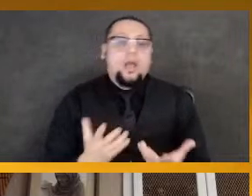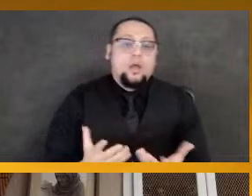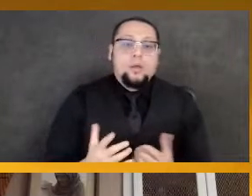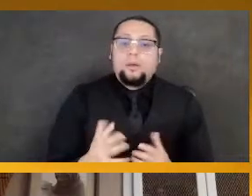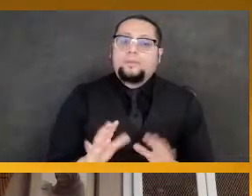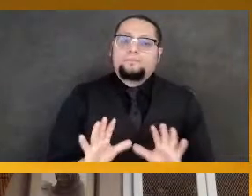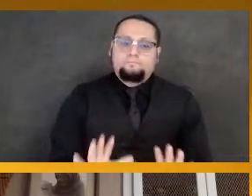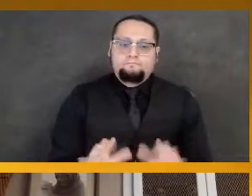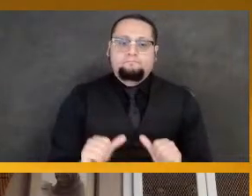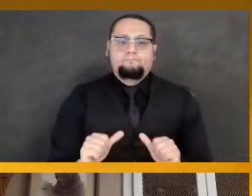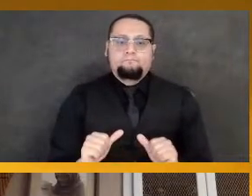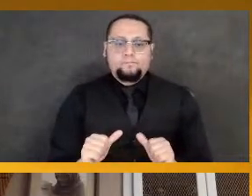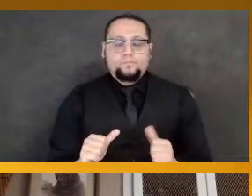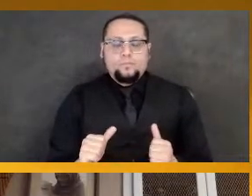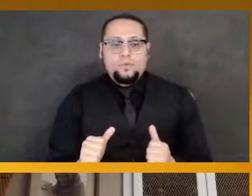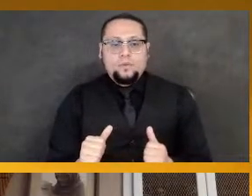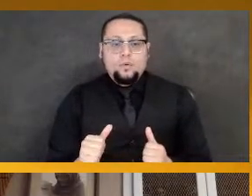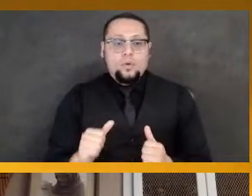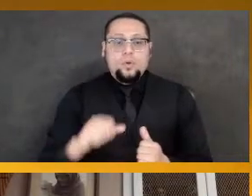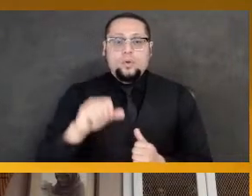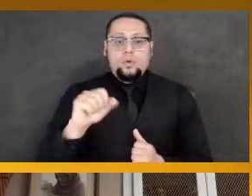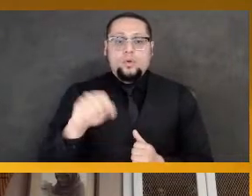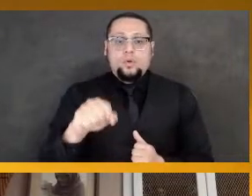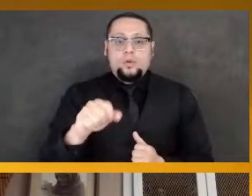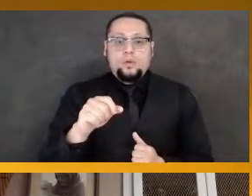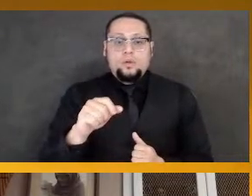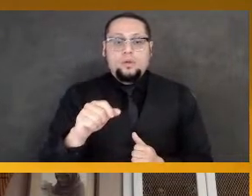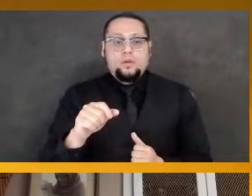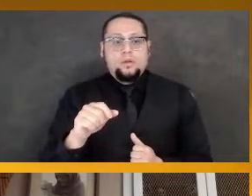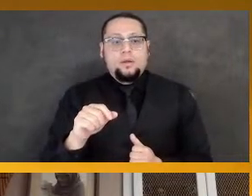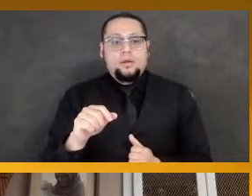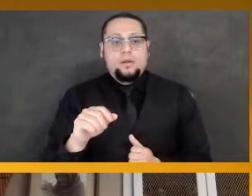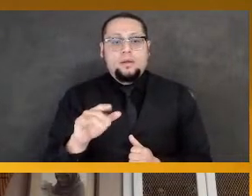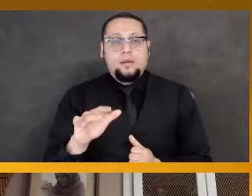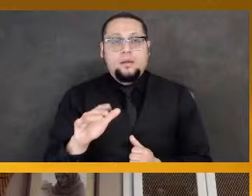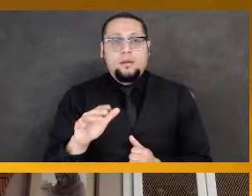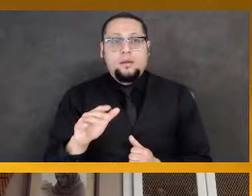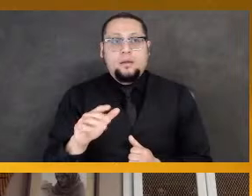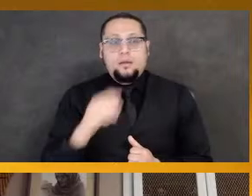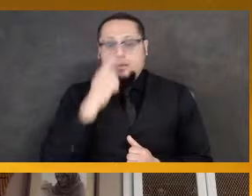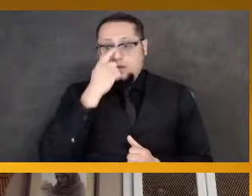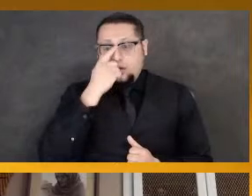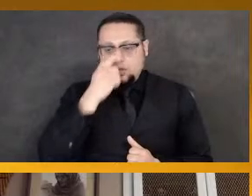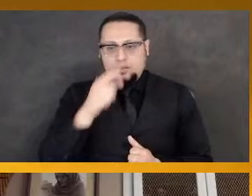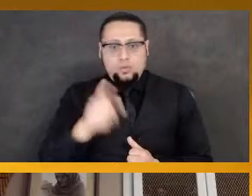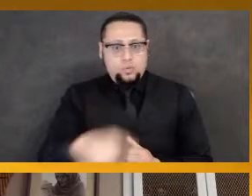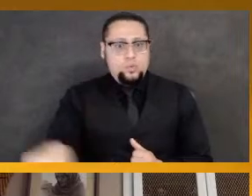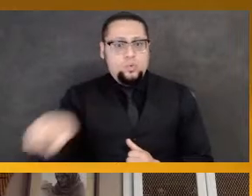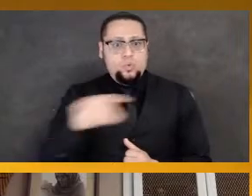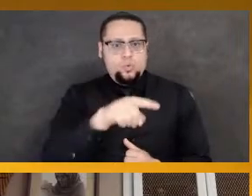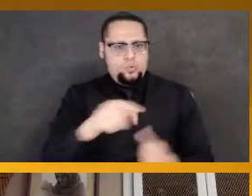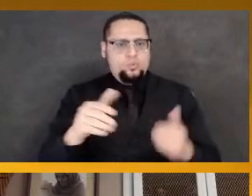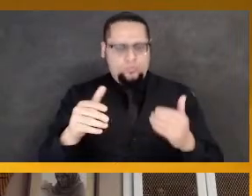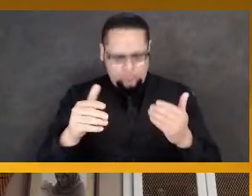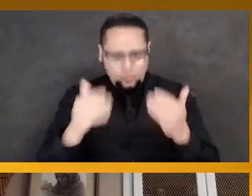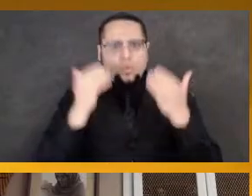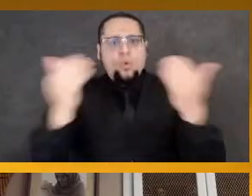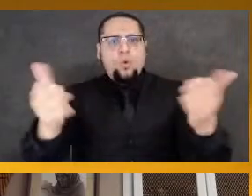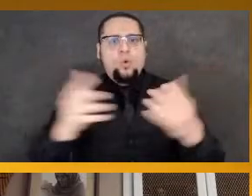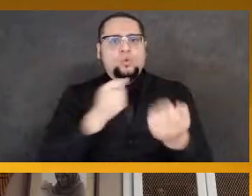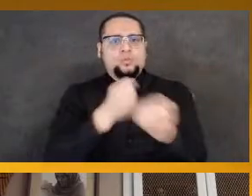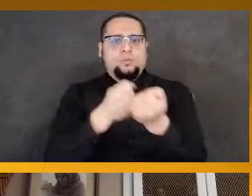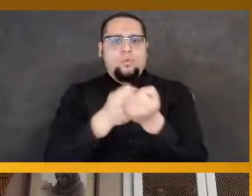So yes, do find more, get out there to support more Native